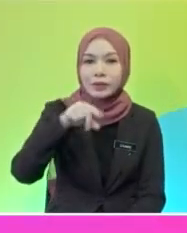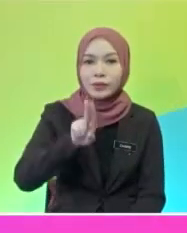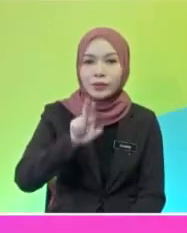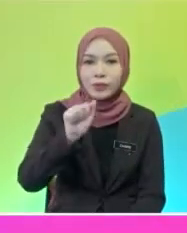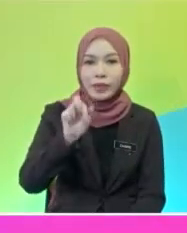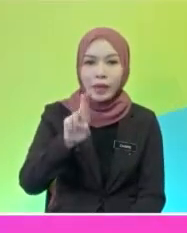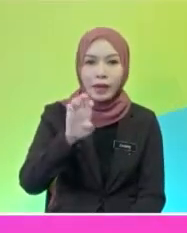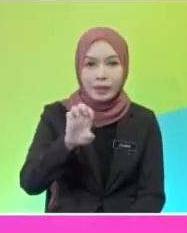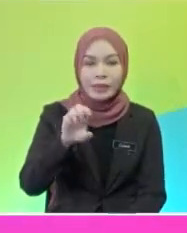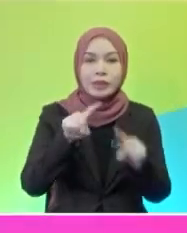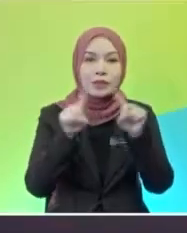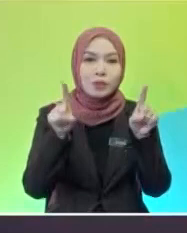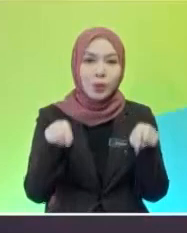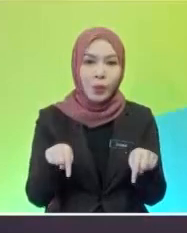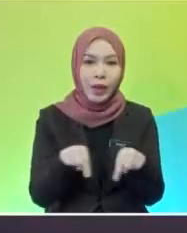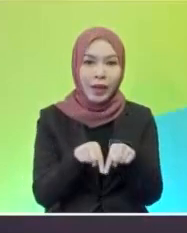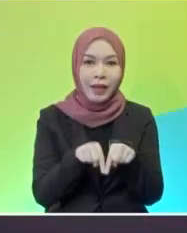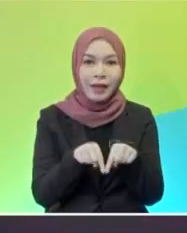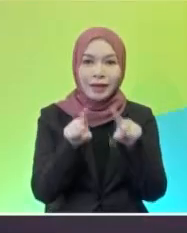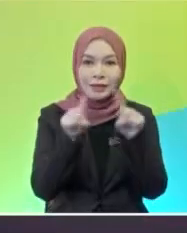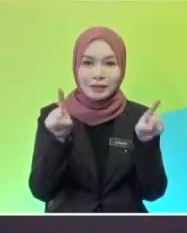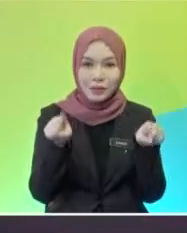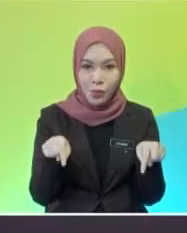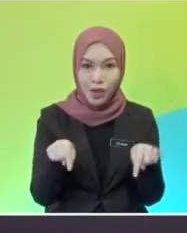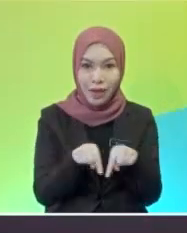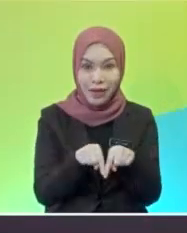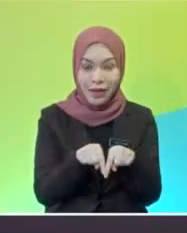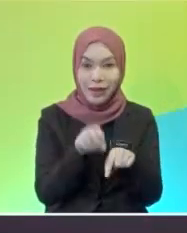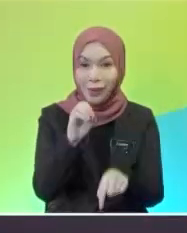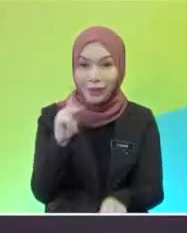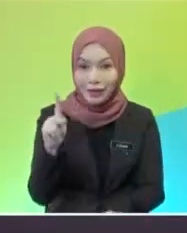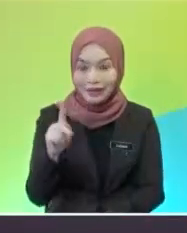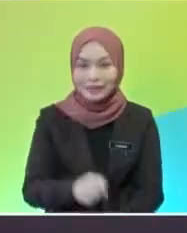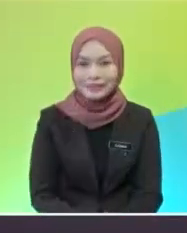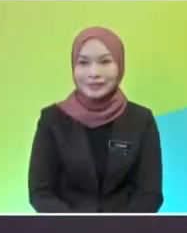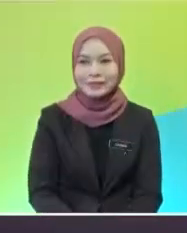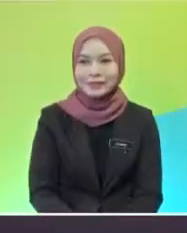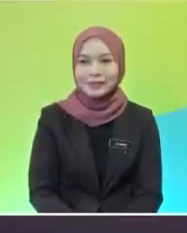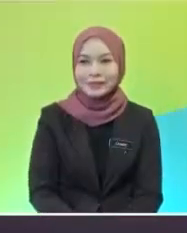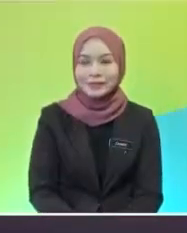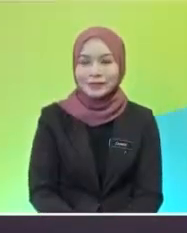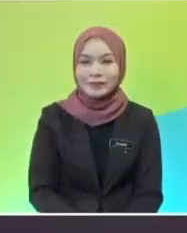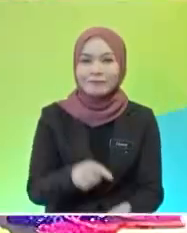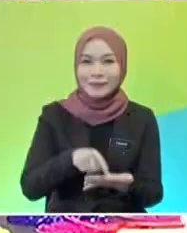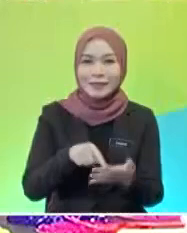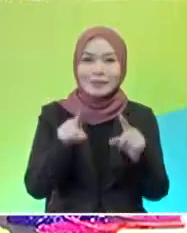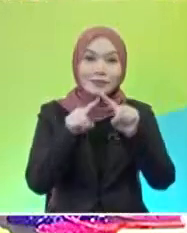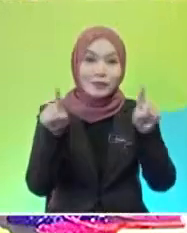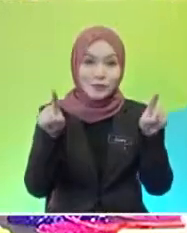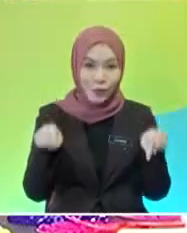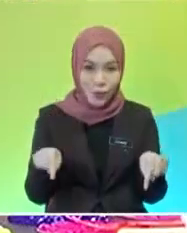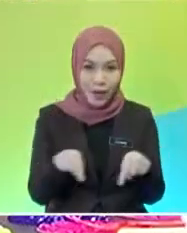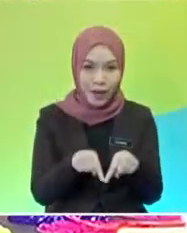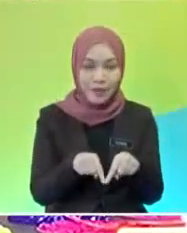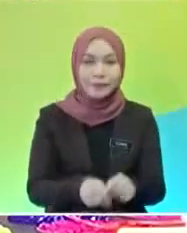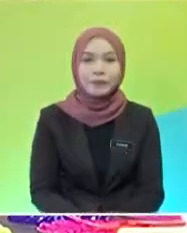S-Q-U-A-R-E. Square. Square. Okay, your turn. Faster. Okay, go. Let's stick square and put it in.